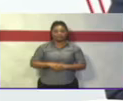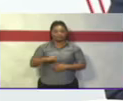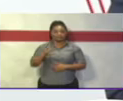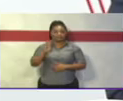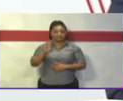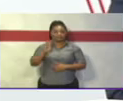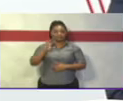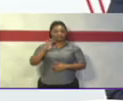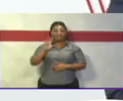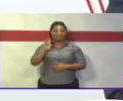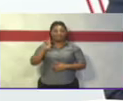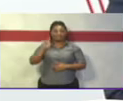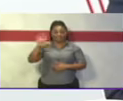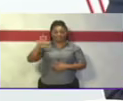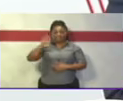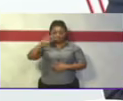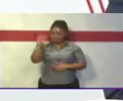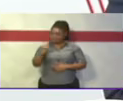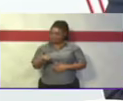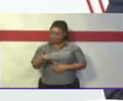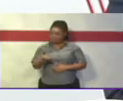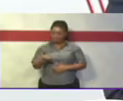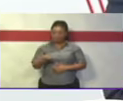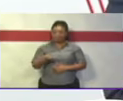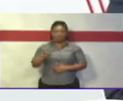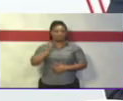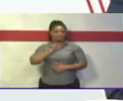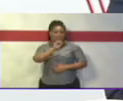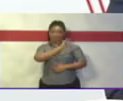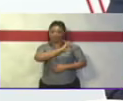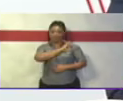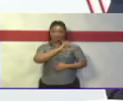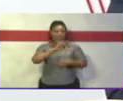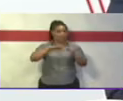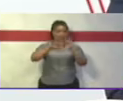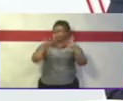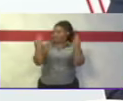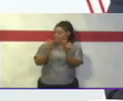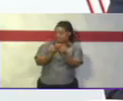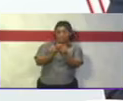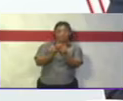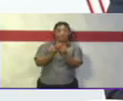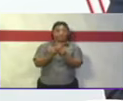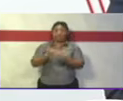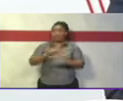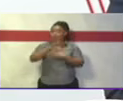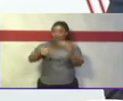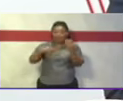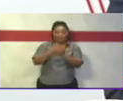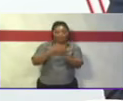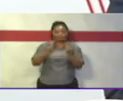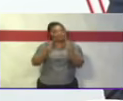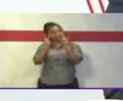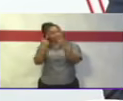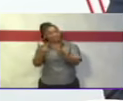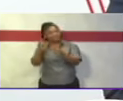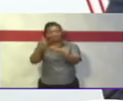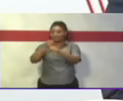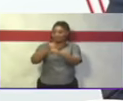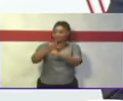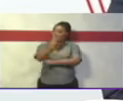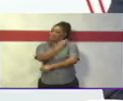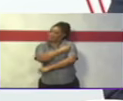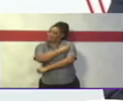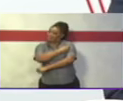60-75% of the staff, colleagues, family of workers that are on those compounds. Dr.